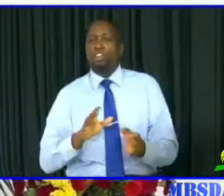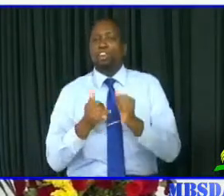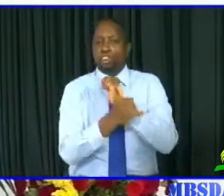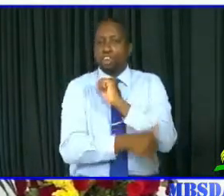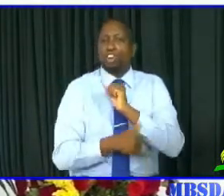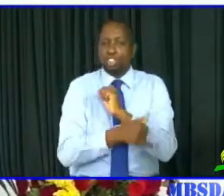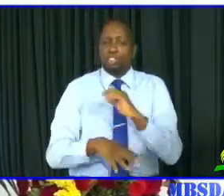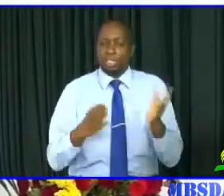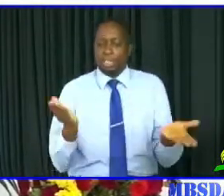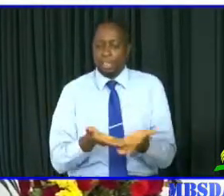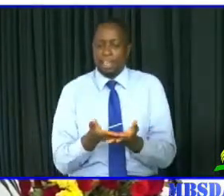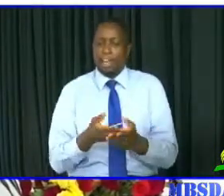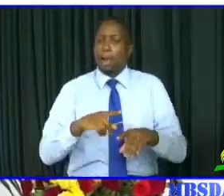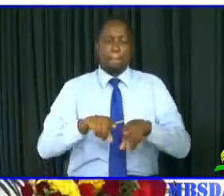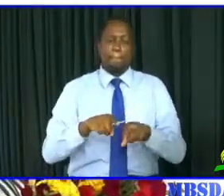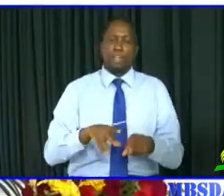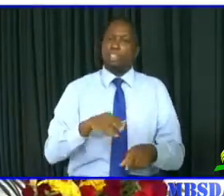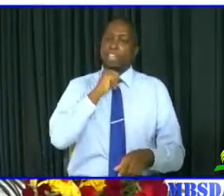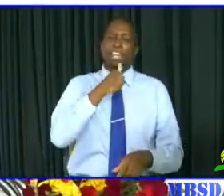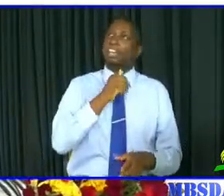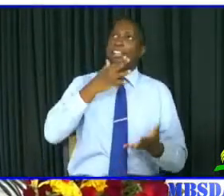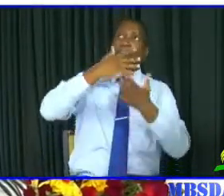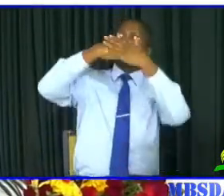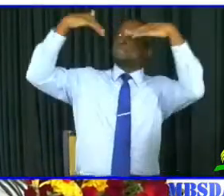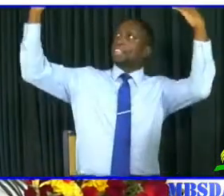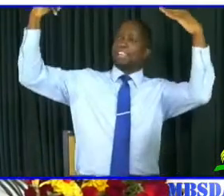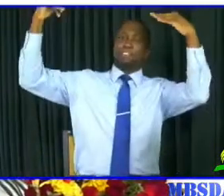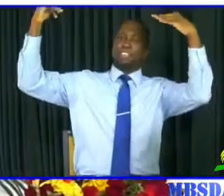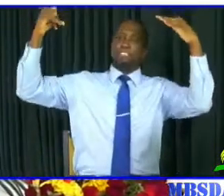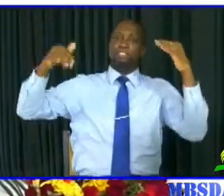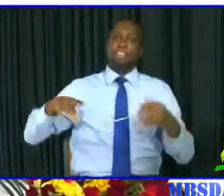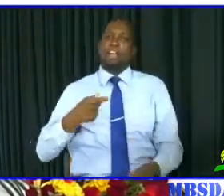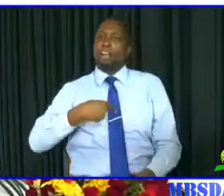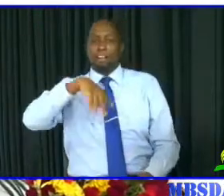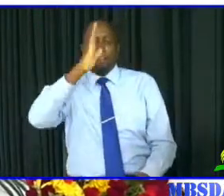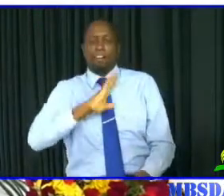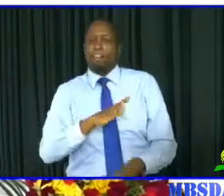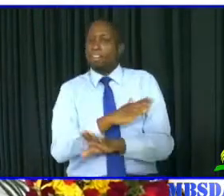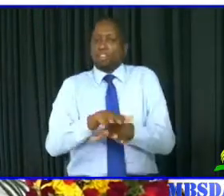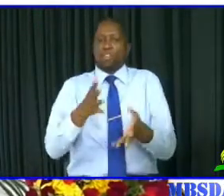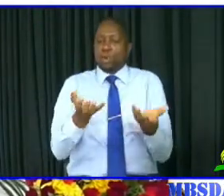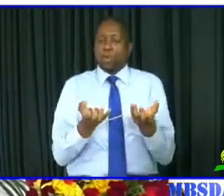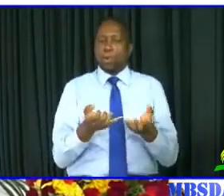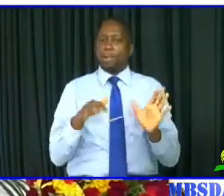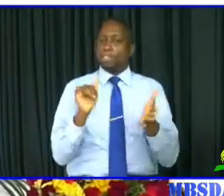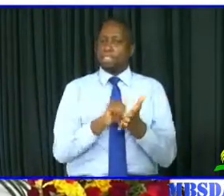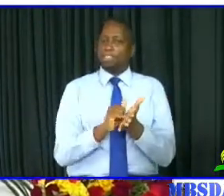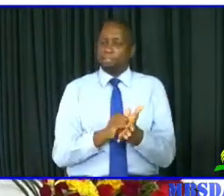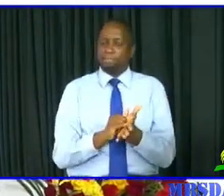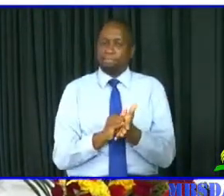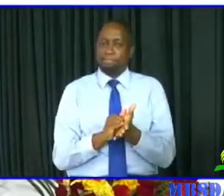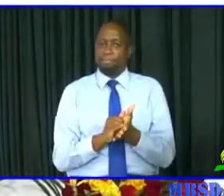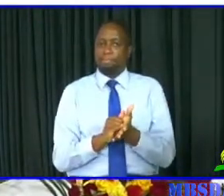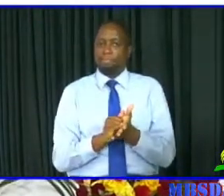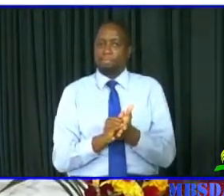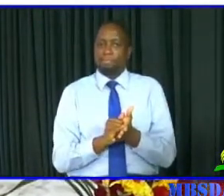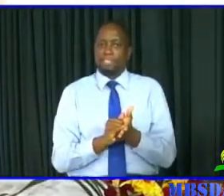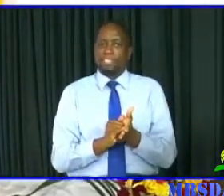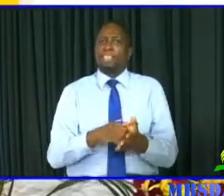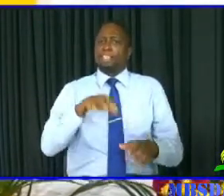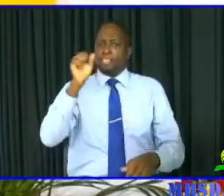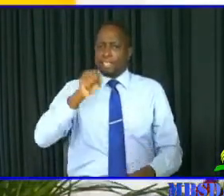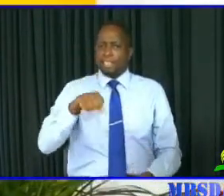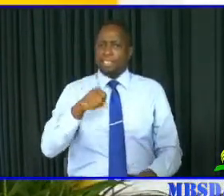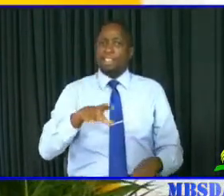want the infection of sin to enter into his eternal kingdom. The border is